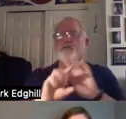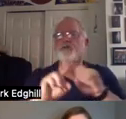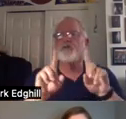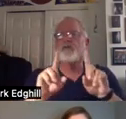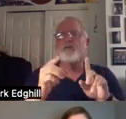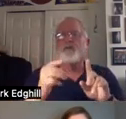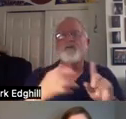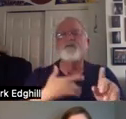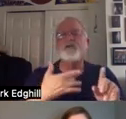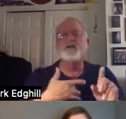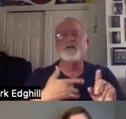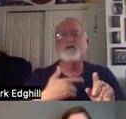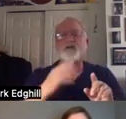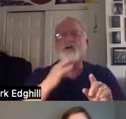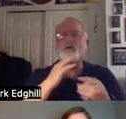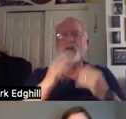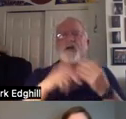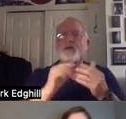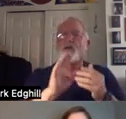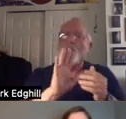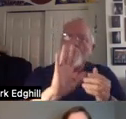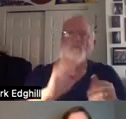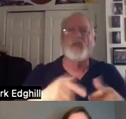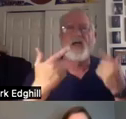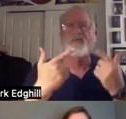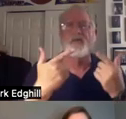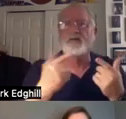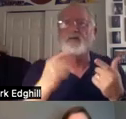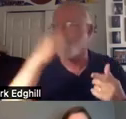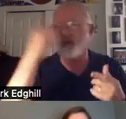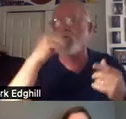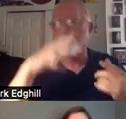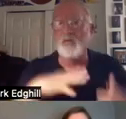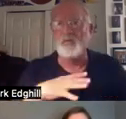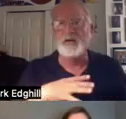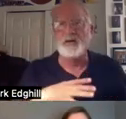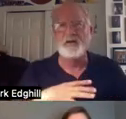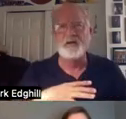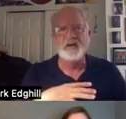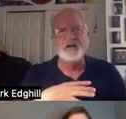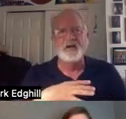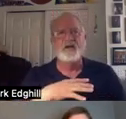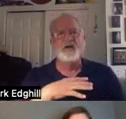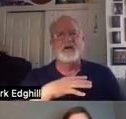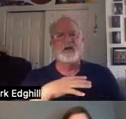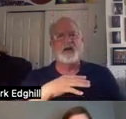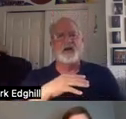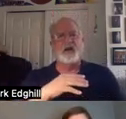you'll see pictures of different feelings. And then she shows pictures of different feelings, like talking about her life as a Black